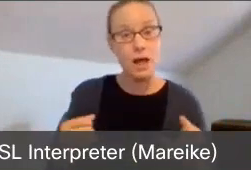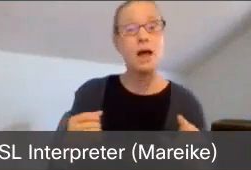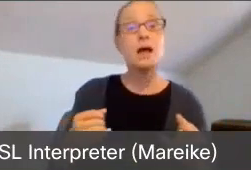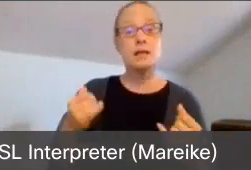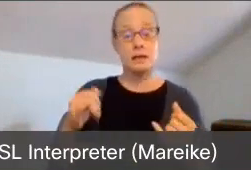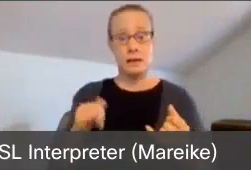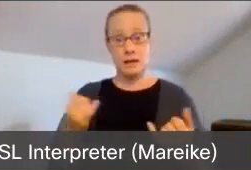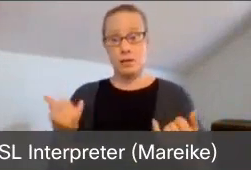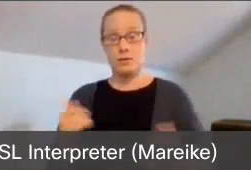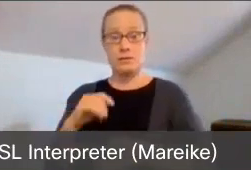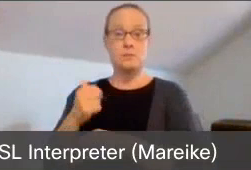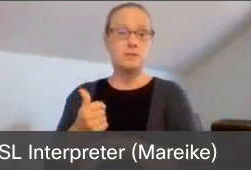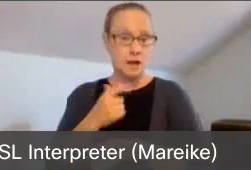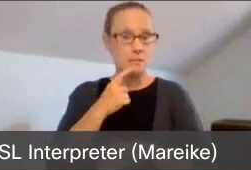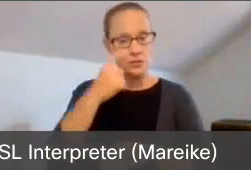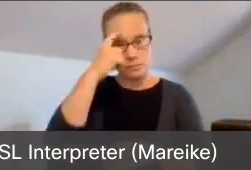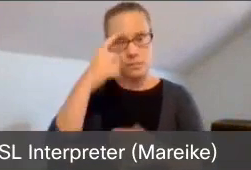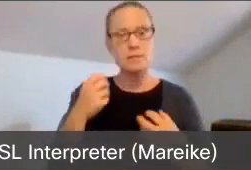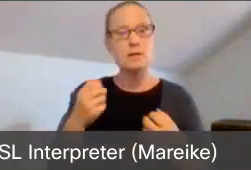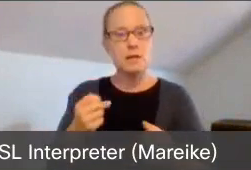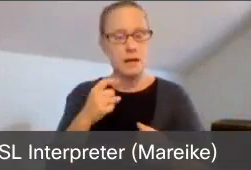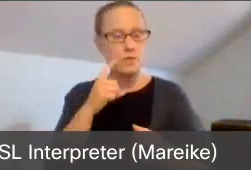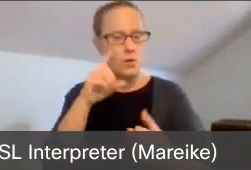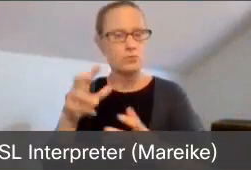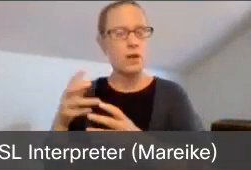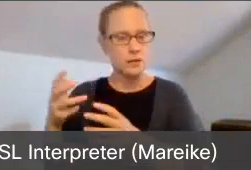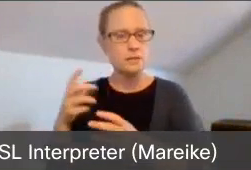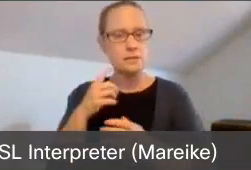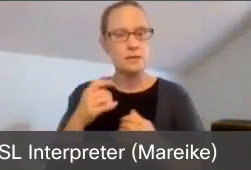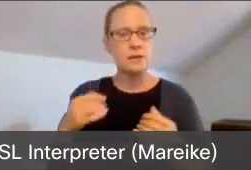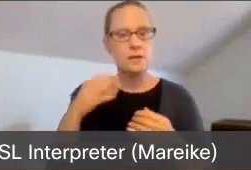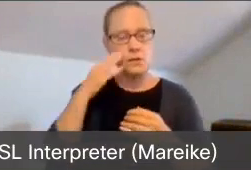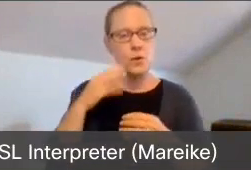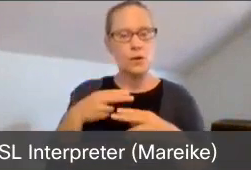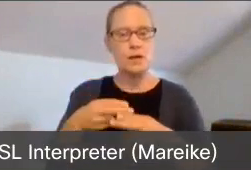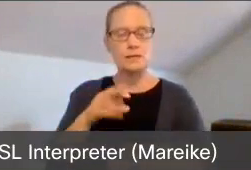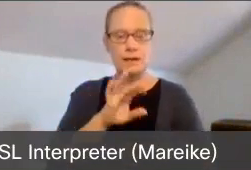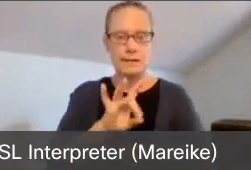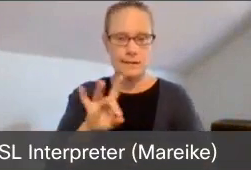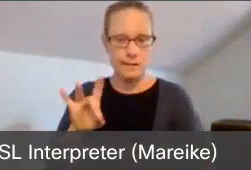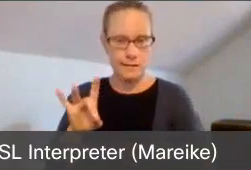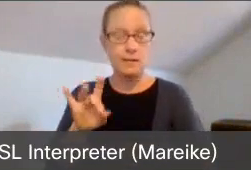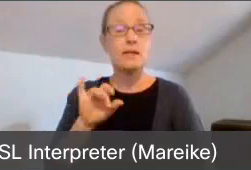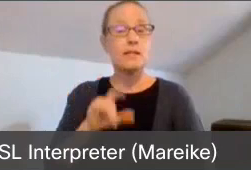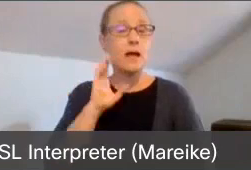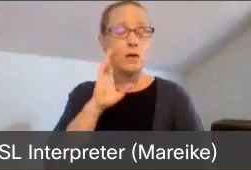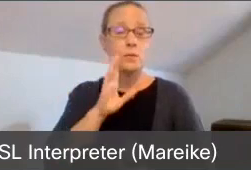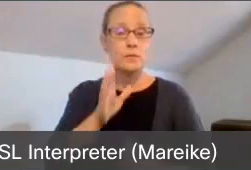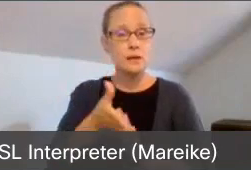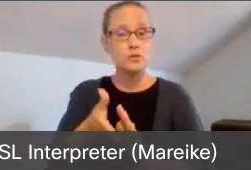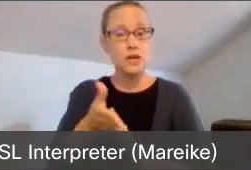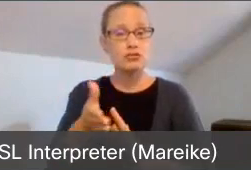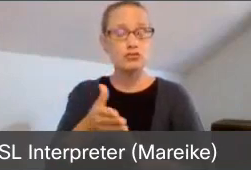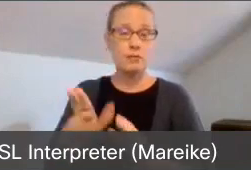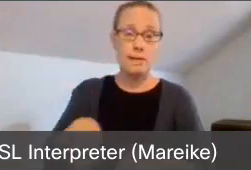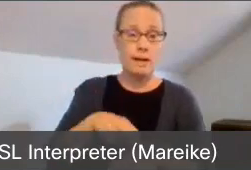established a mental health three-digit crisis line, known as 988, that will be operational